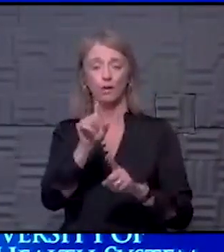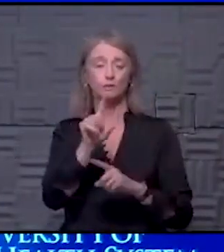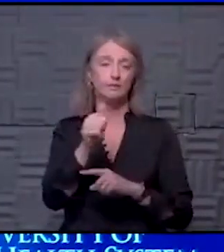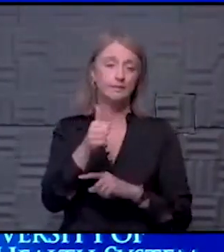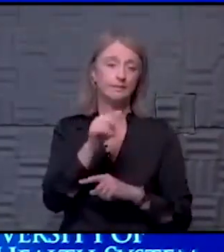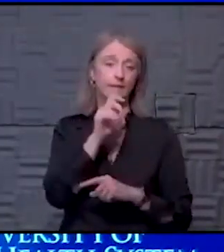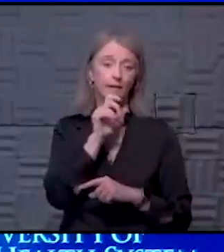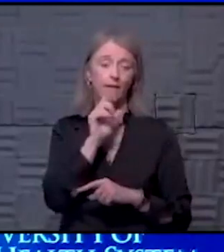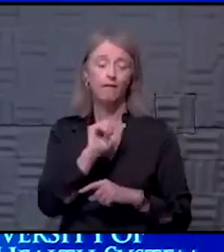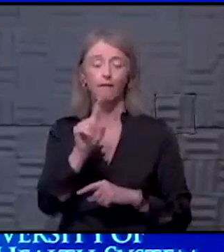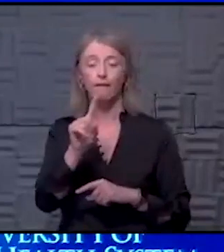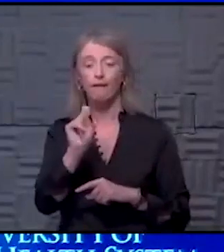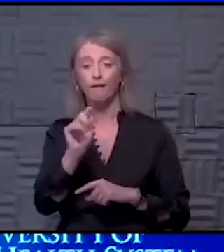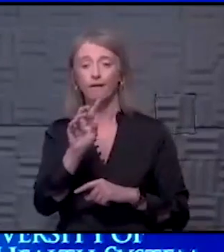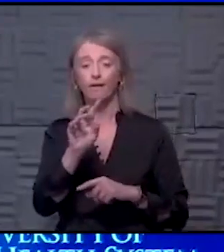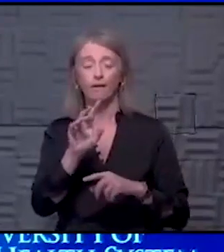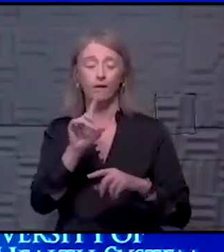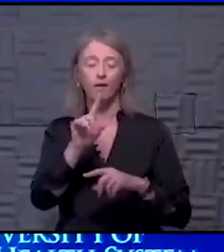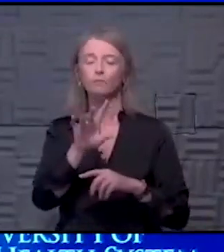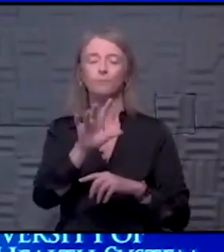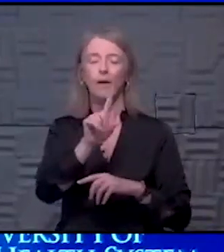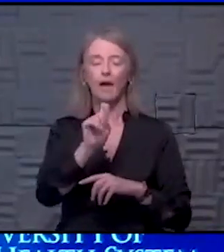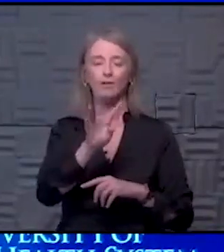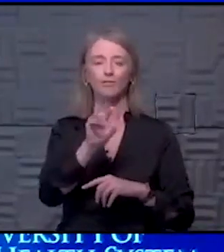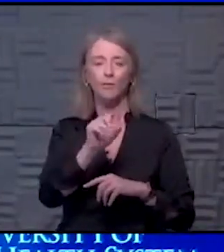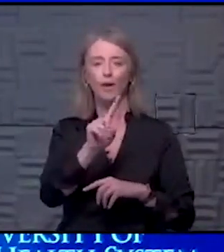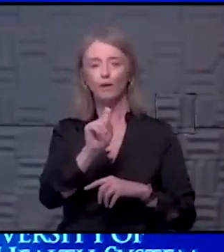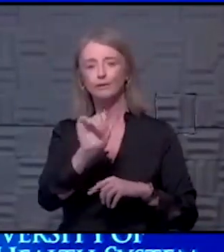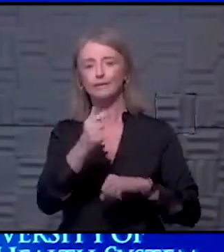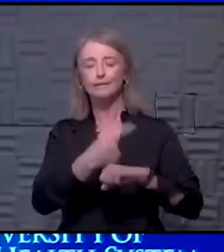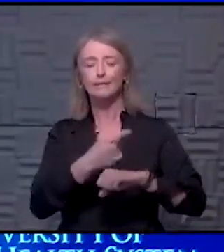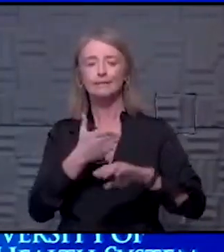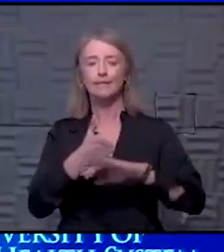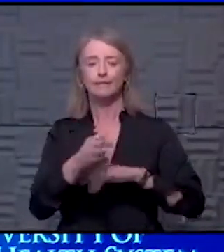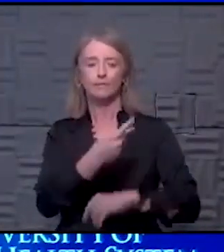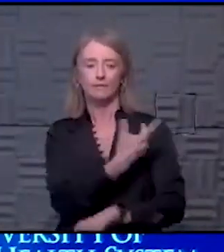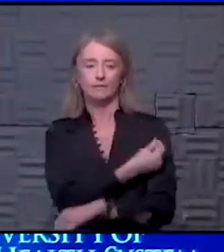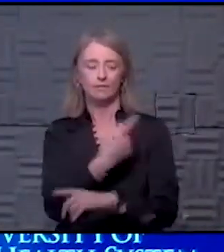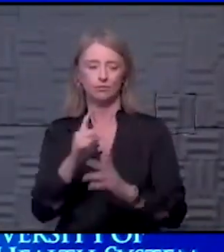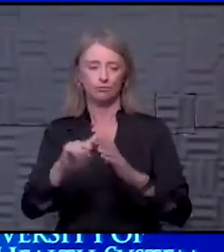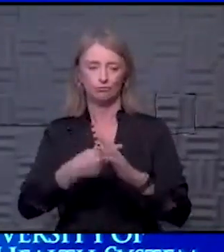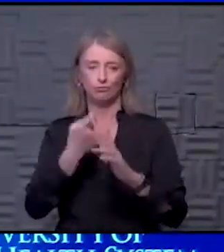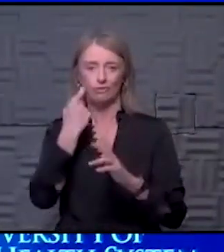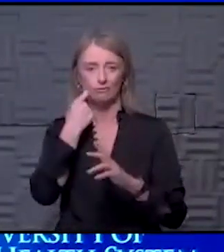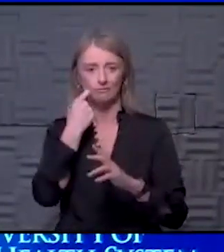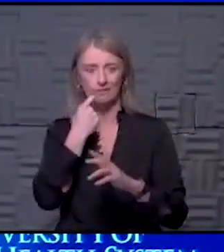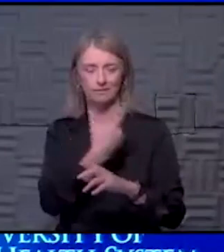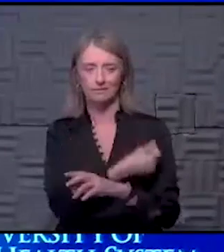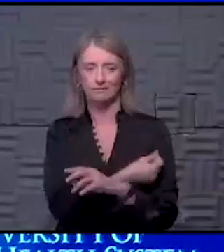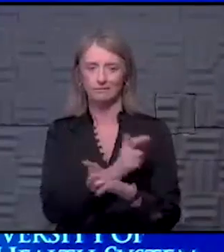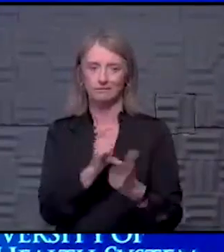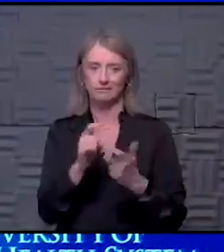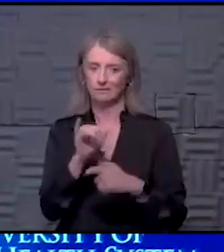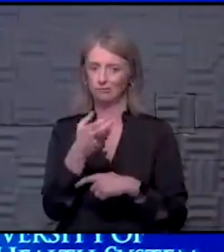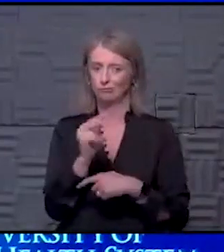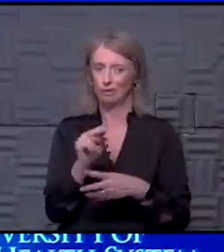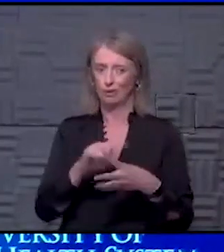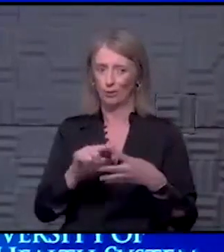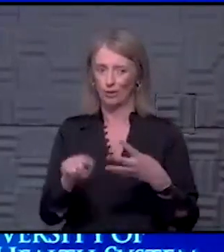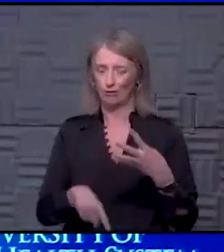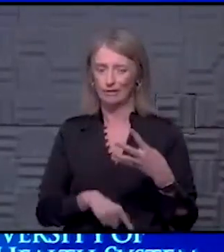or 140 or 200 days out of vaccine, because we really only started vaccinating the population at large in January. And